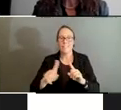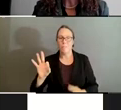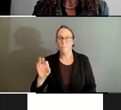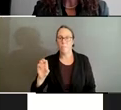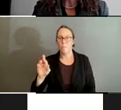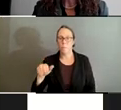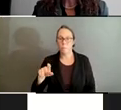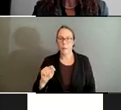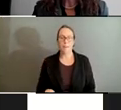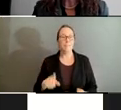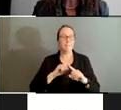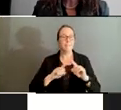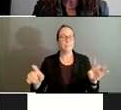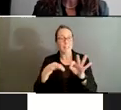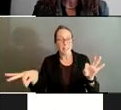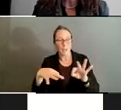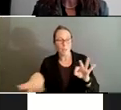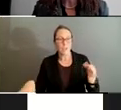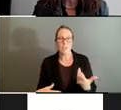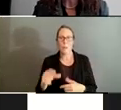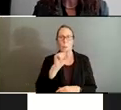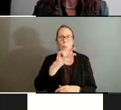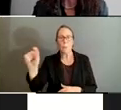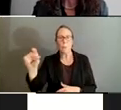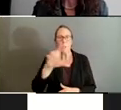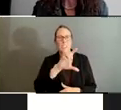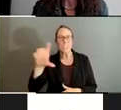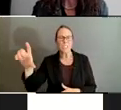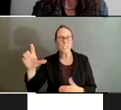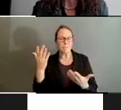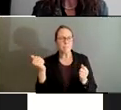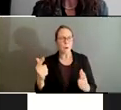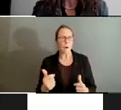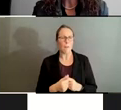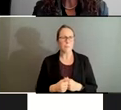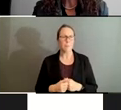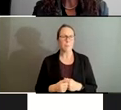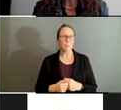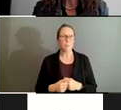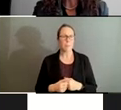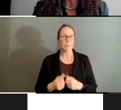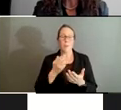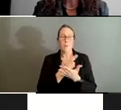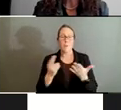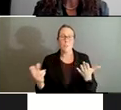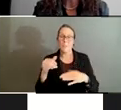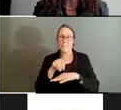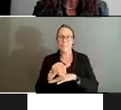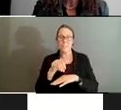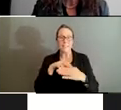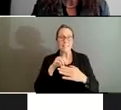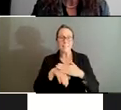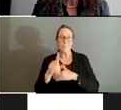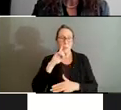languages, different print sizes, so that again, the material and the resources are accessible to